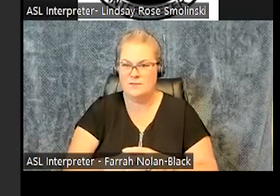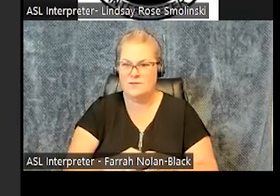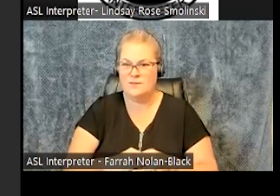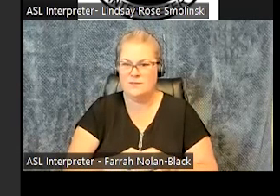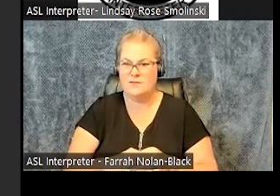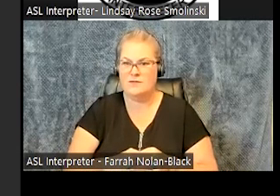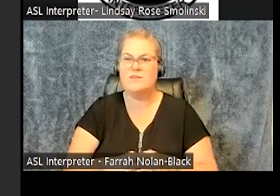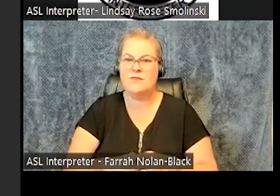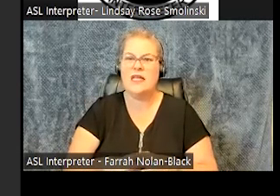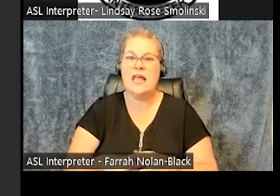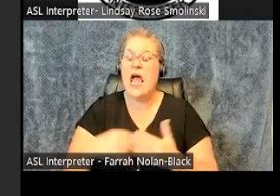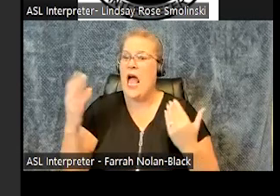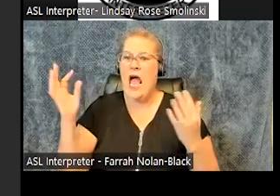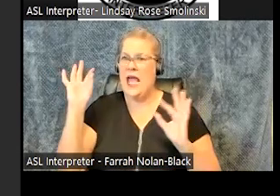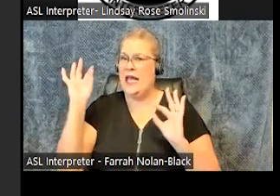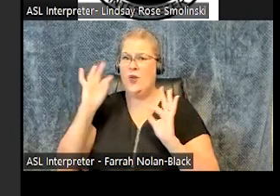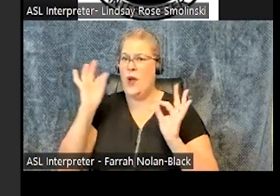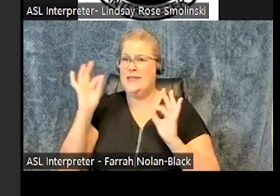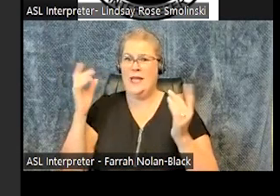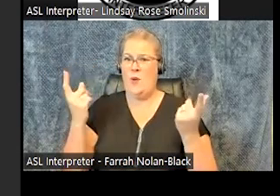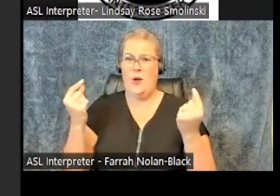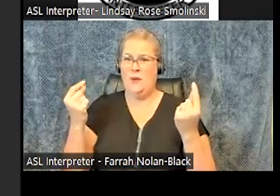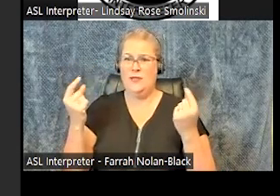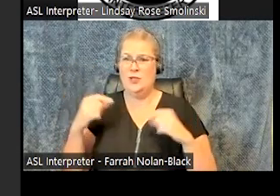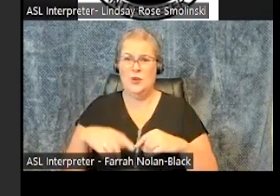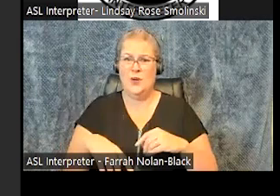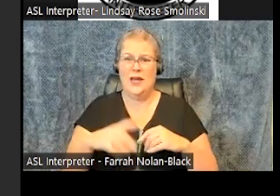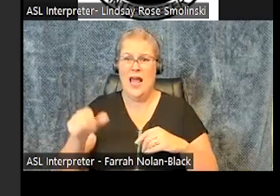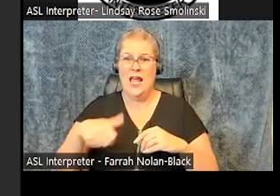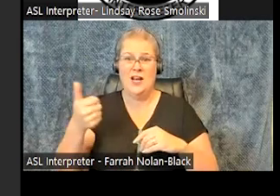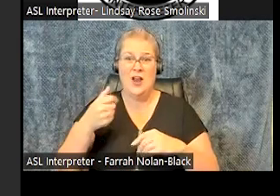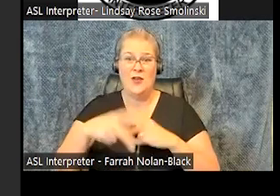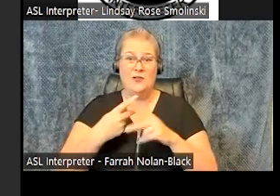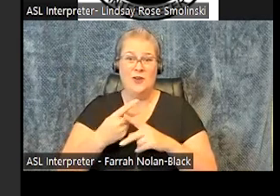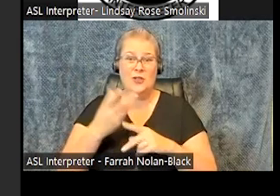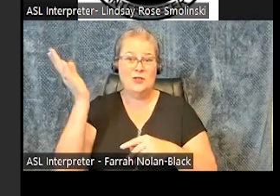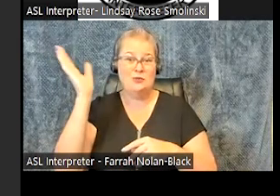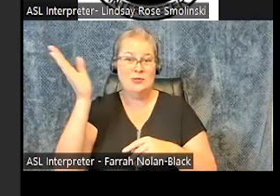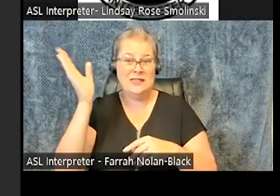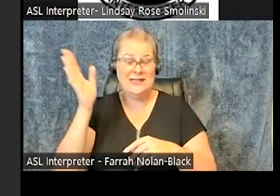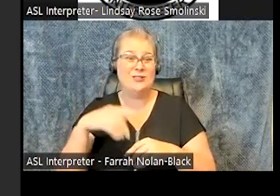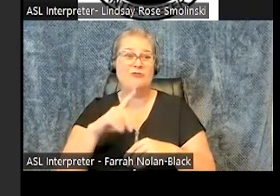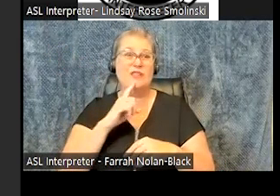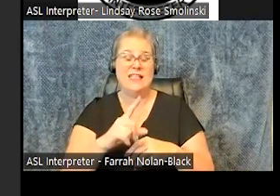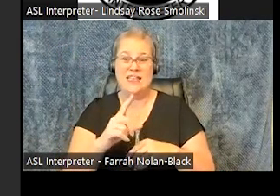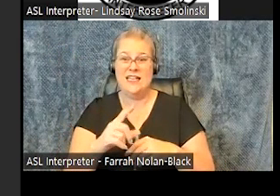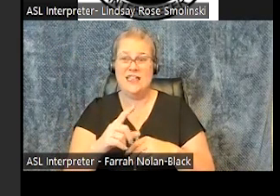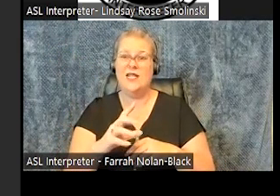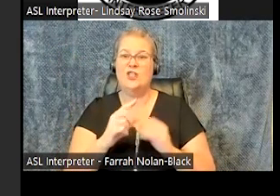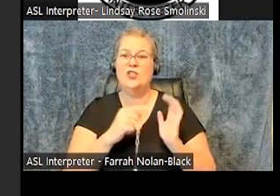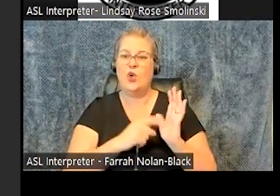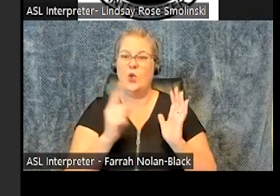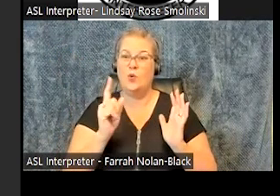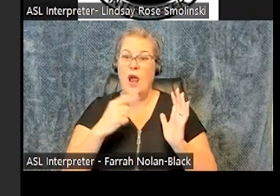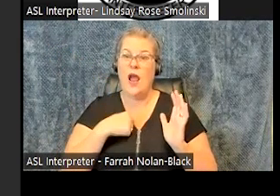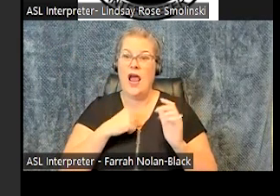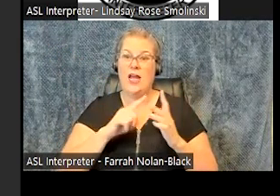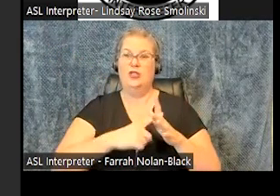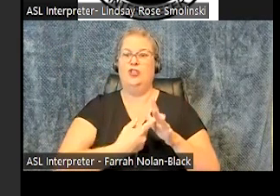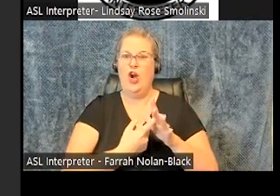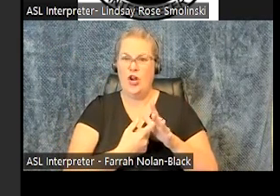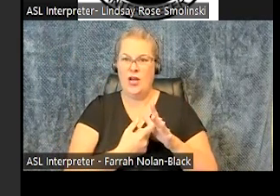idea what I was doing. On another version of this presentation is it shows where I literally started out of my